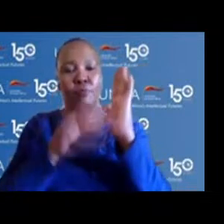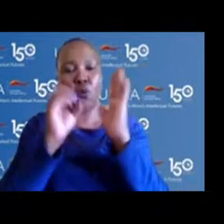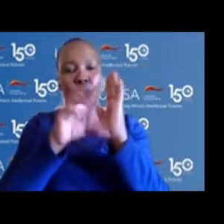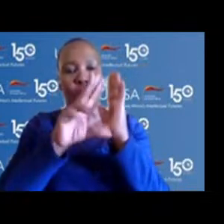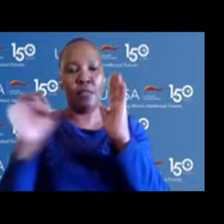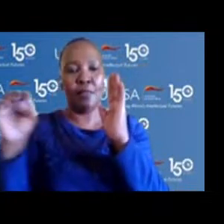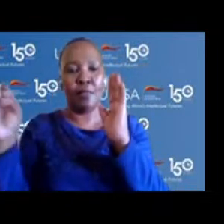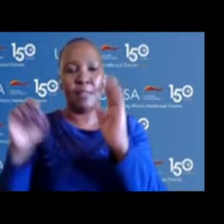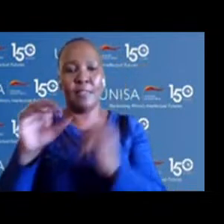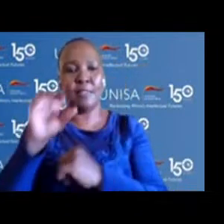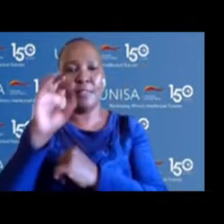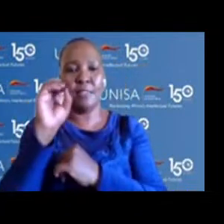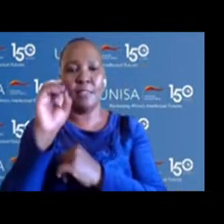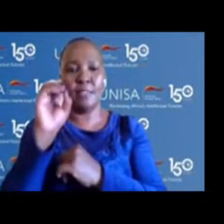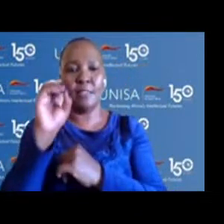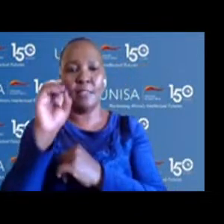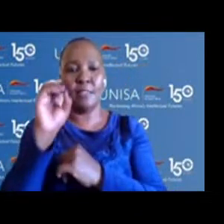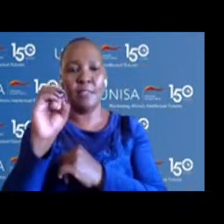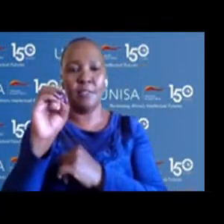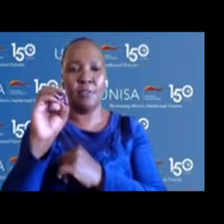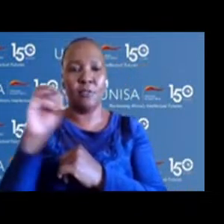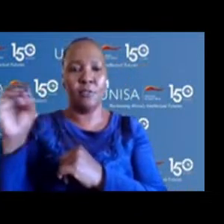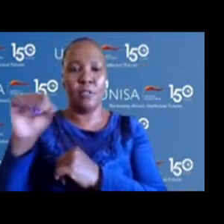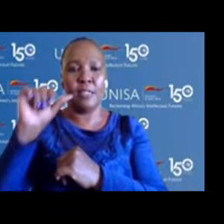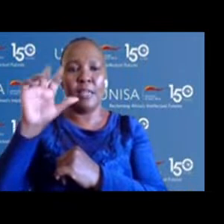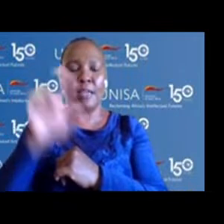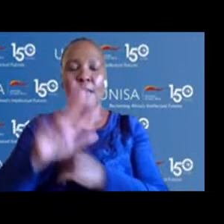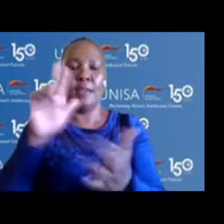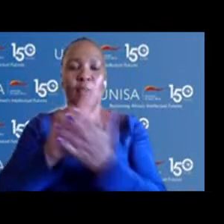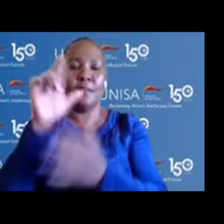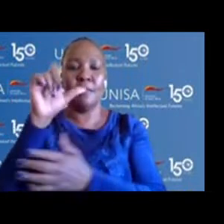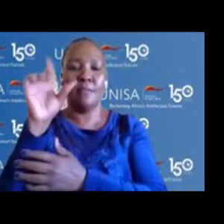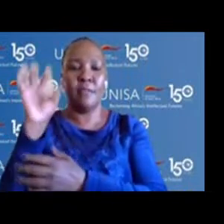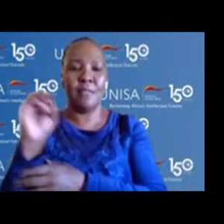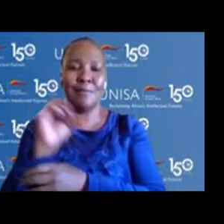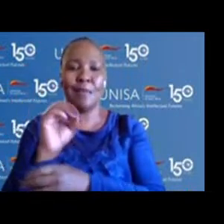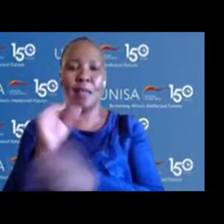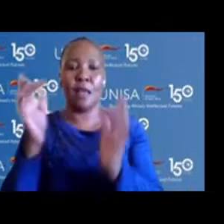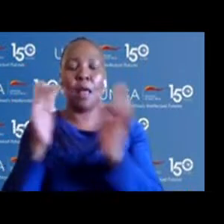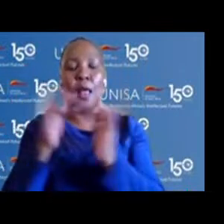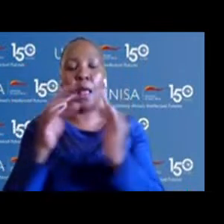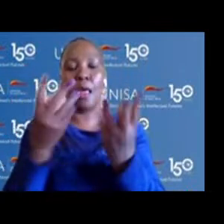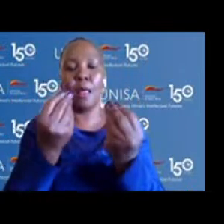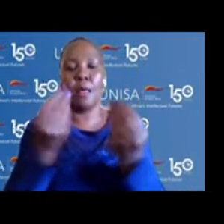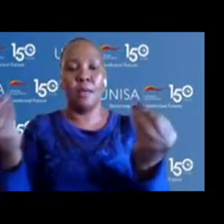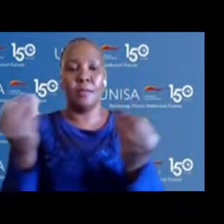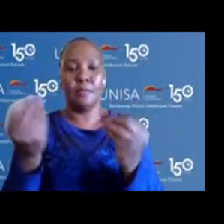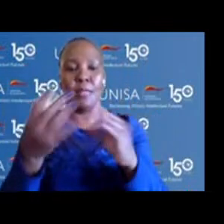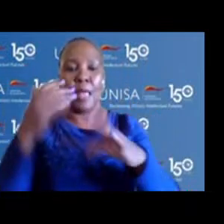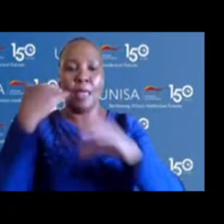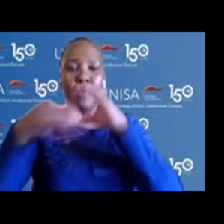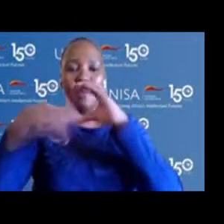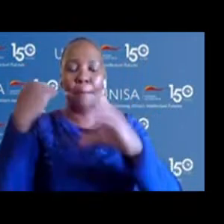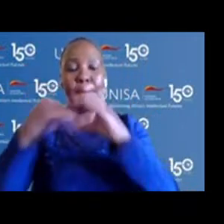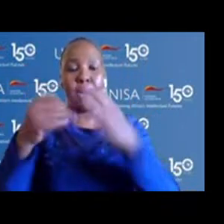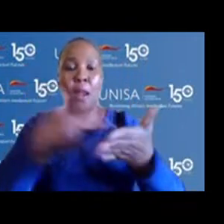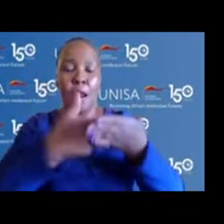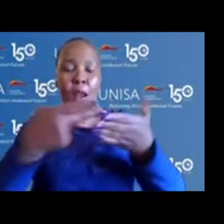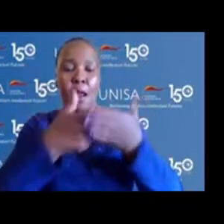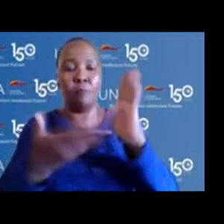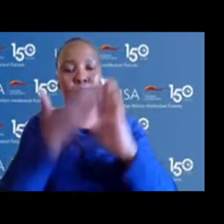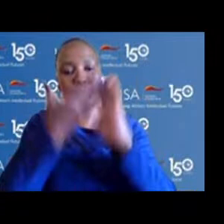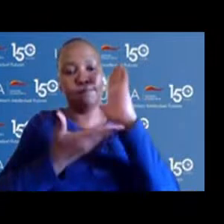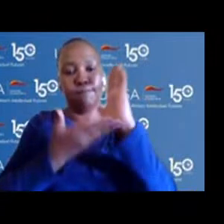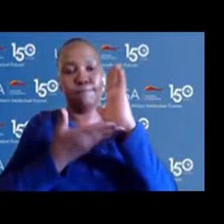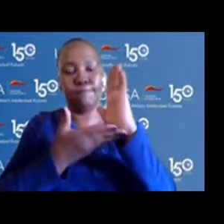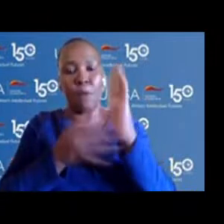00 and 1870. So that's the contact number, guys. Yes, also the email addresses. So what I'll do is I will share this